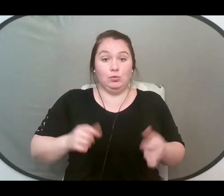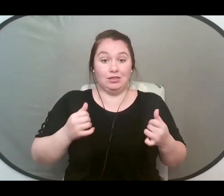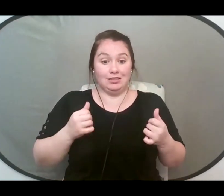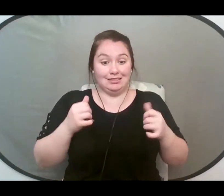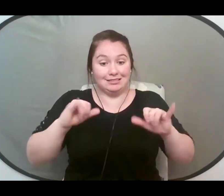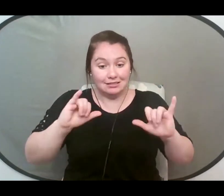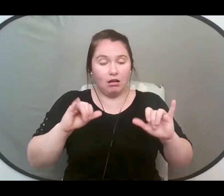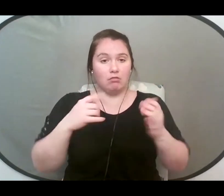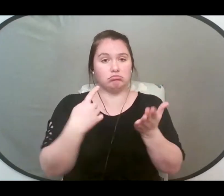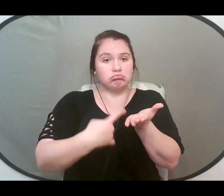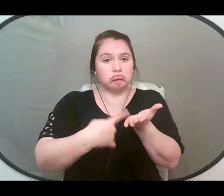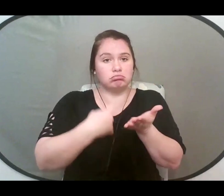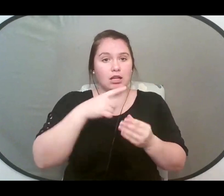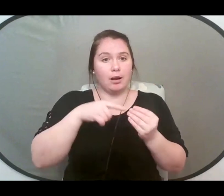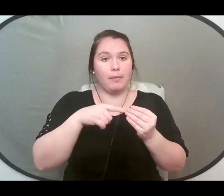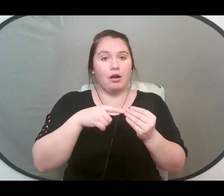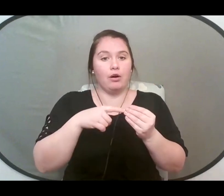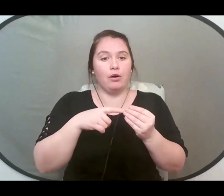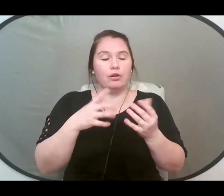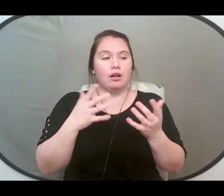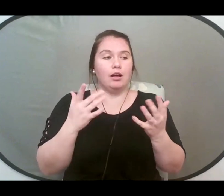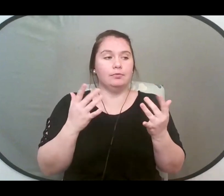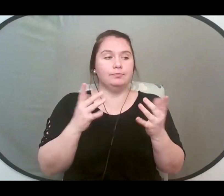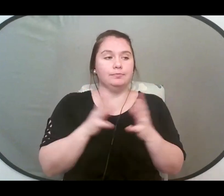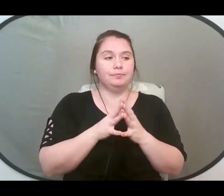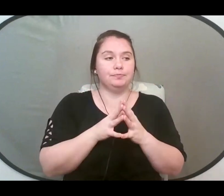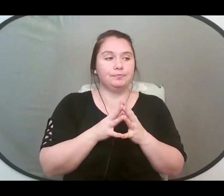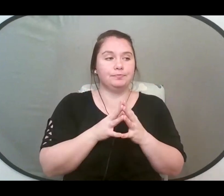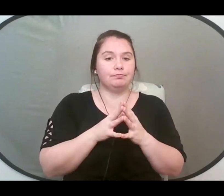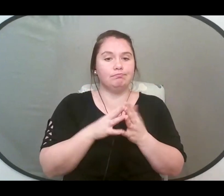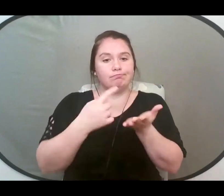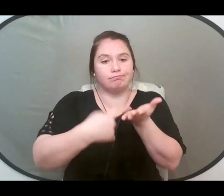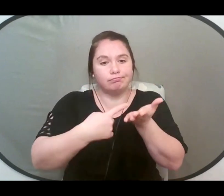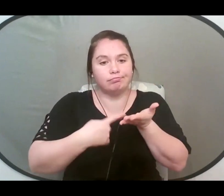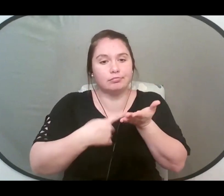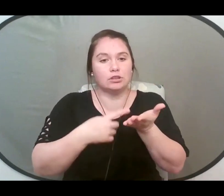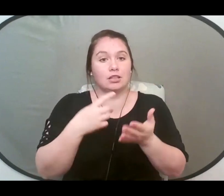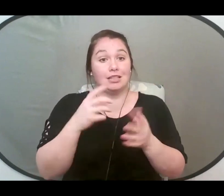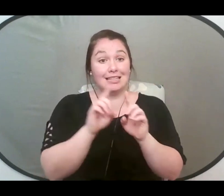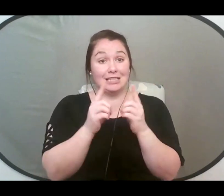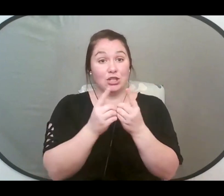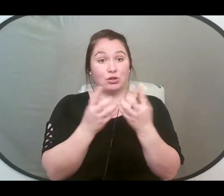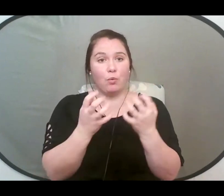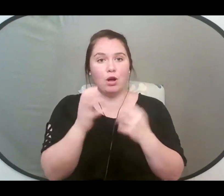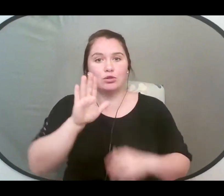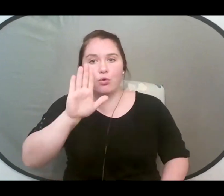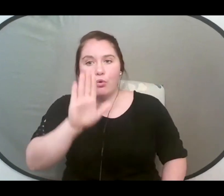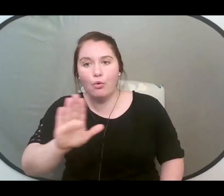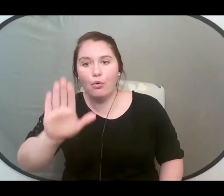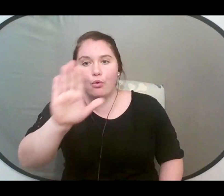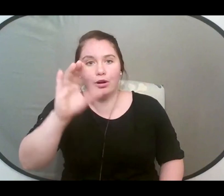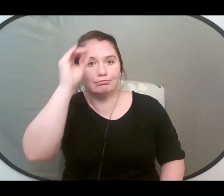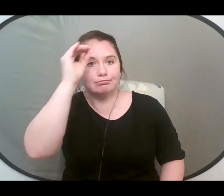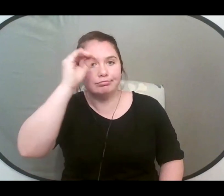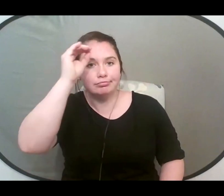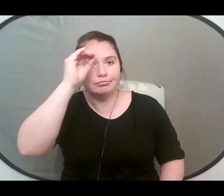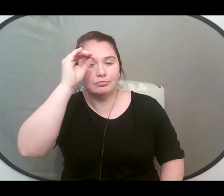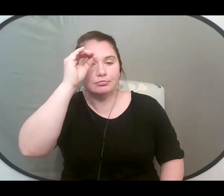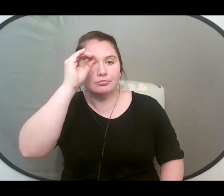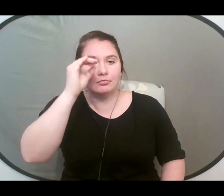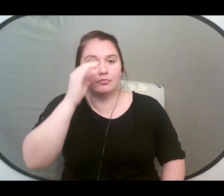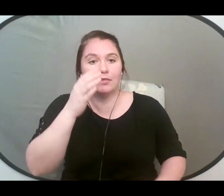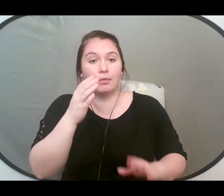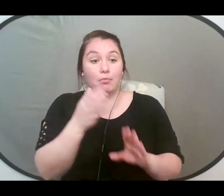about, because the district doesn't, is looking for your input on how to go forward before that sort of